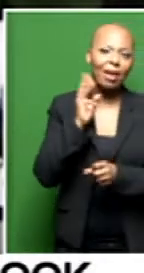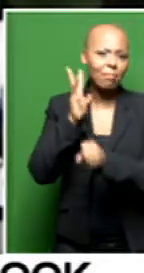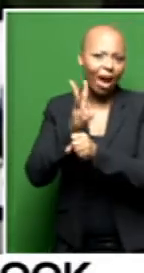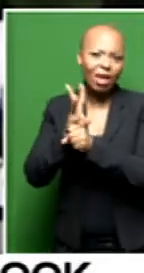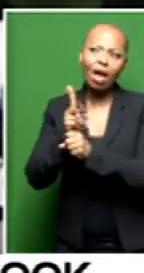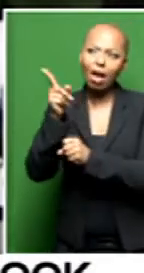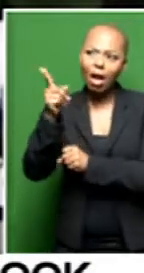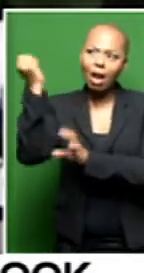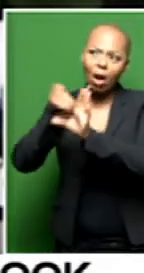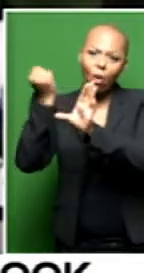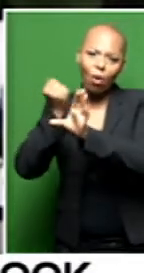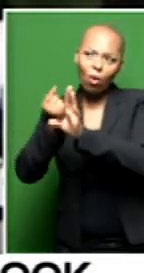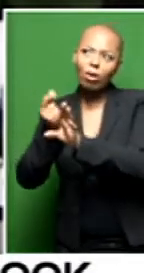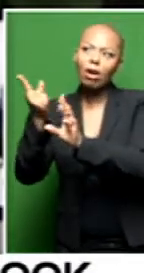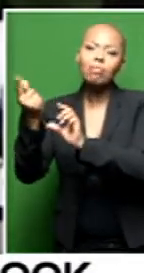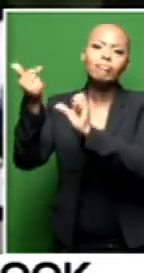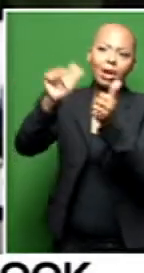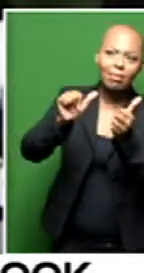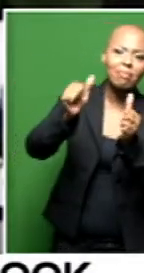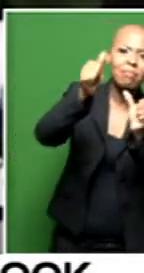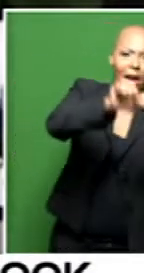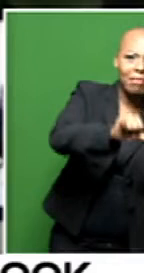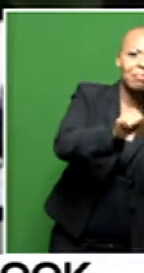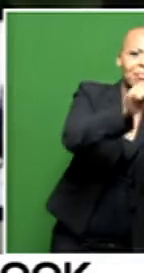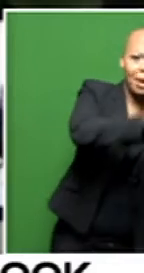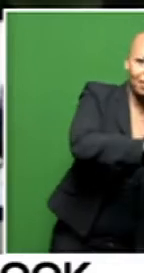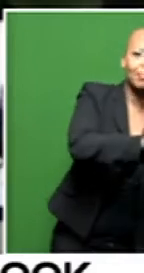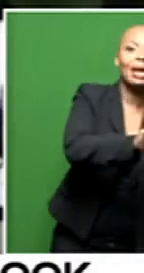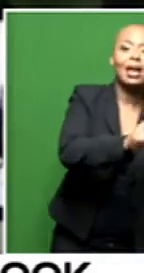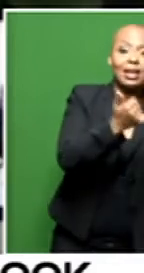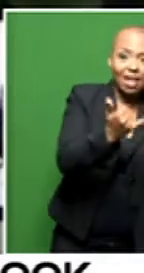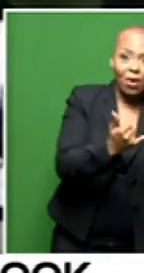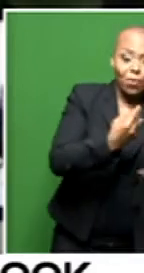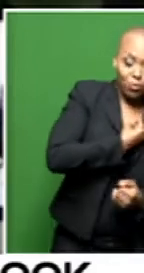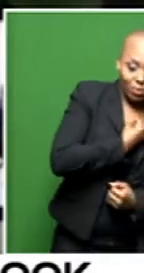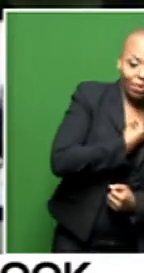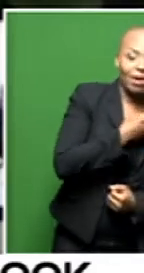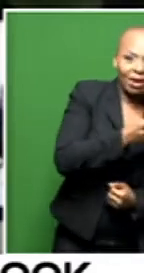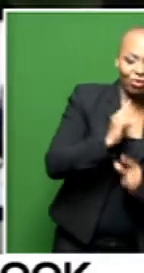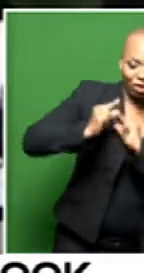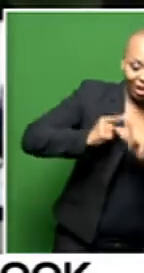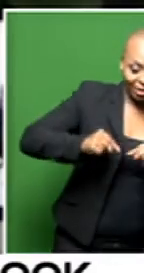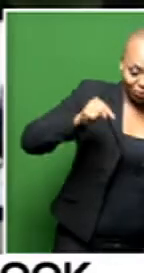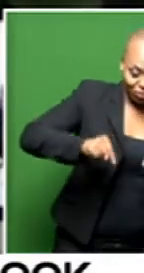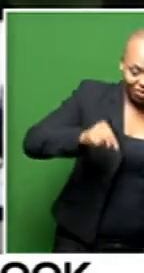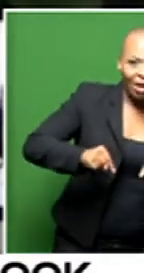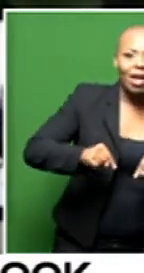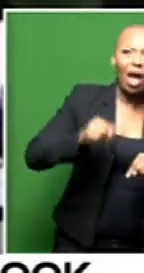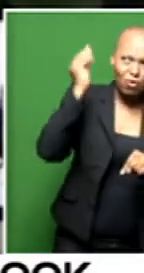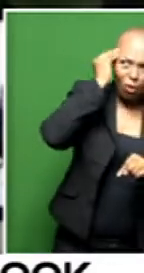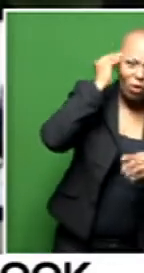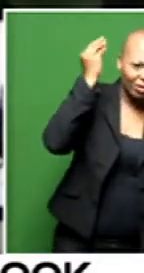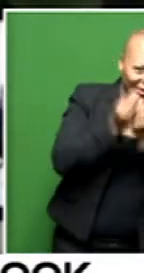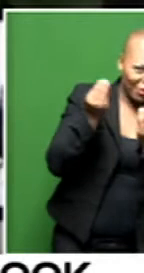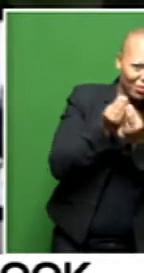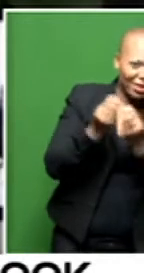And I think the younger generation now is very much aware of nostalgia, you know, and we long for something that's